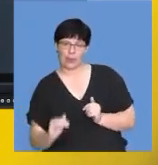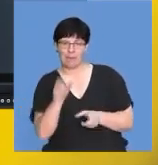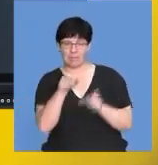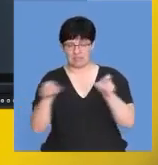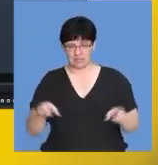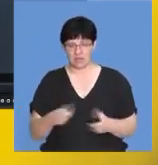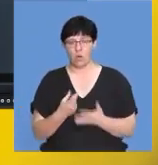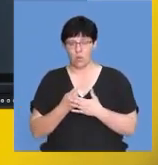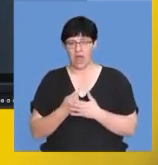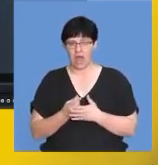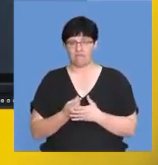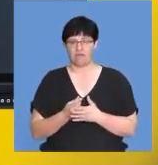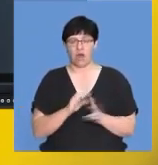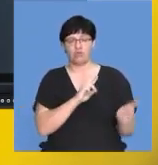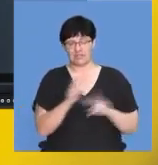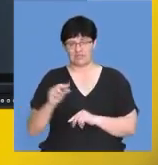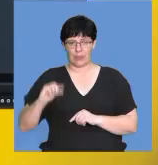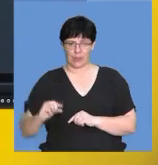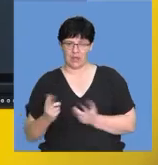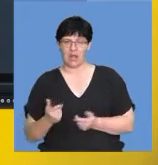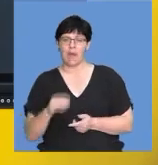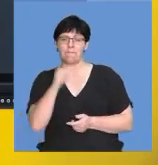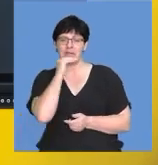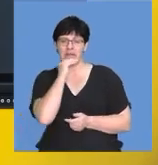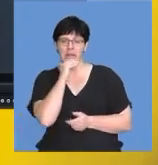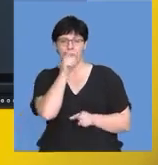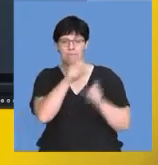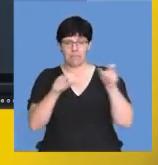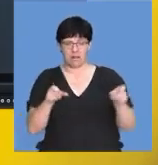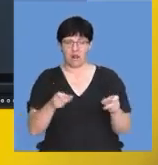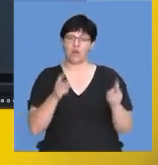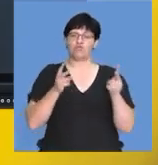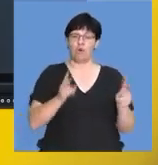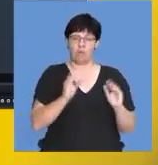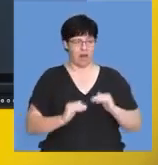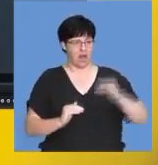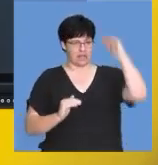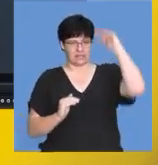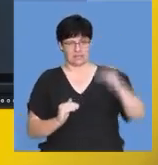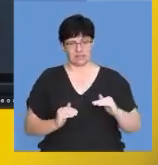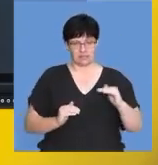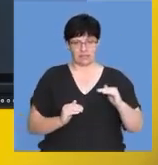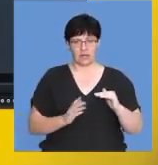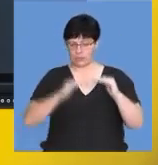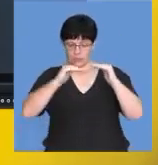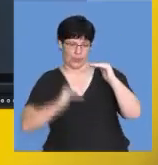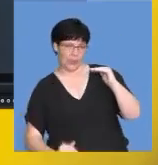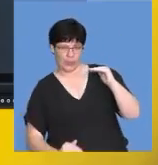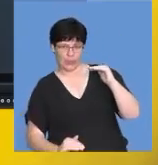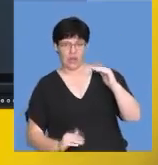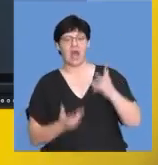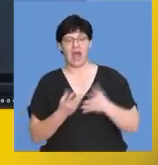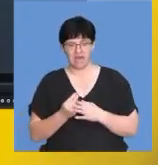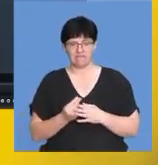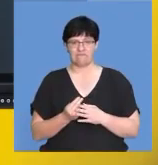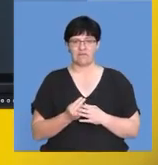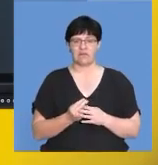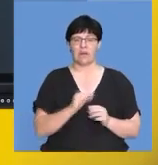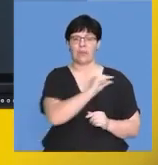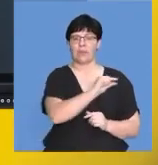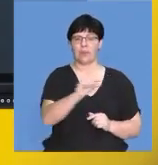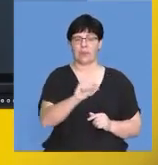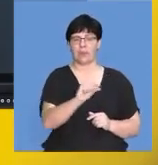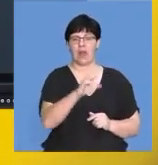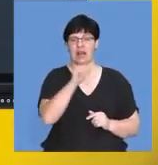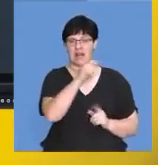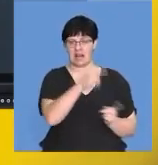are recessive for that. In that sense, I mean people that are normal heighted, that are not genetic dwarfs, have recessive alleles. And